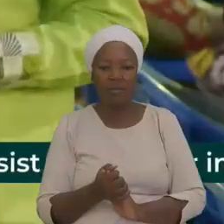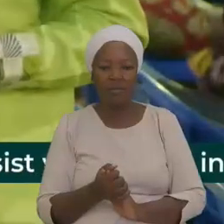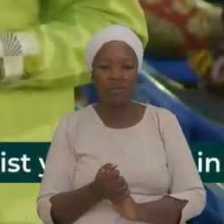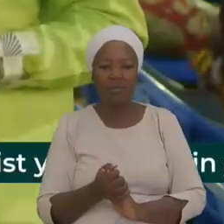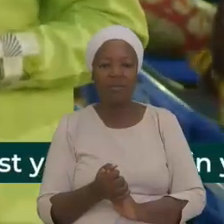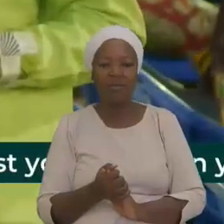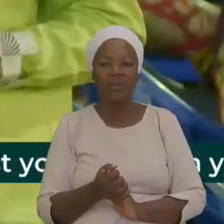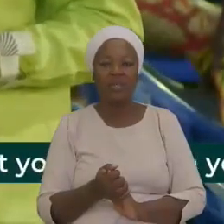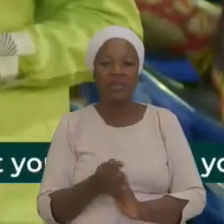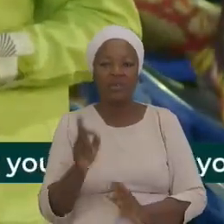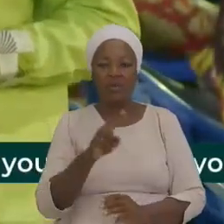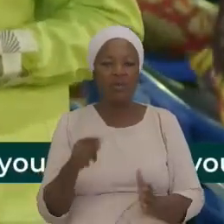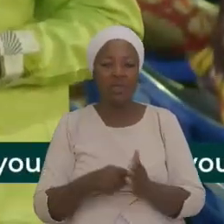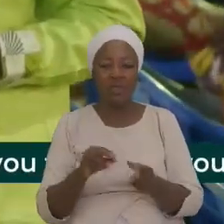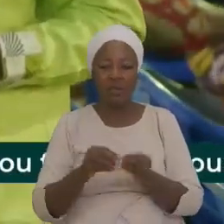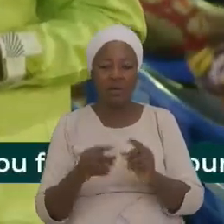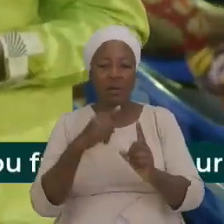234-915-444-92-63. You can use this number plus